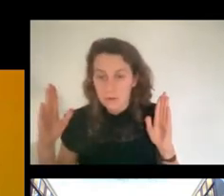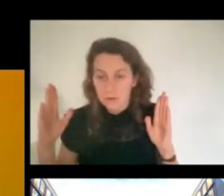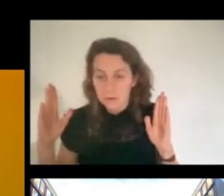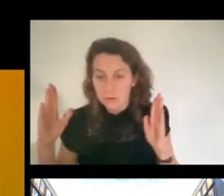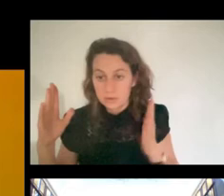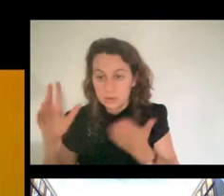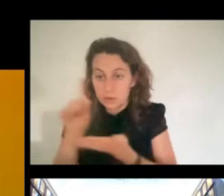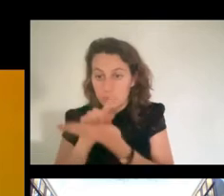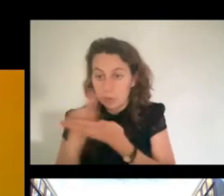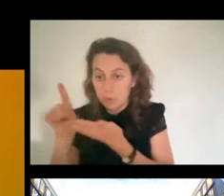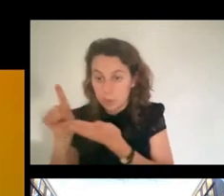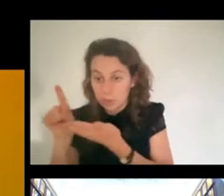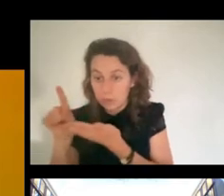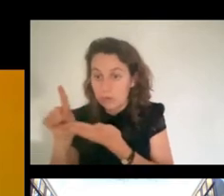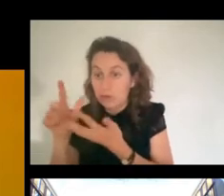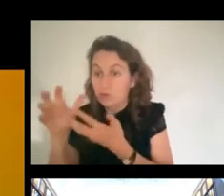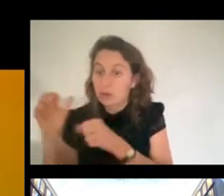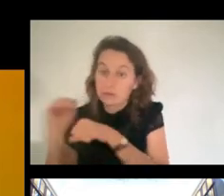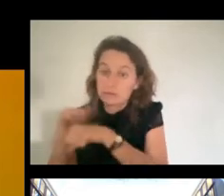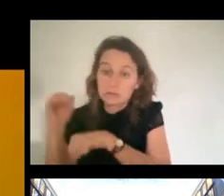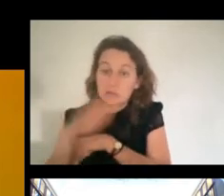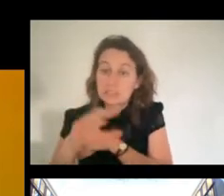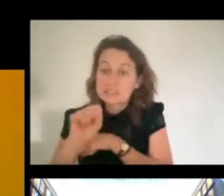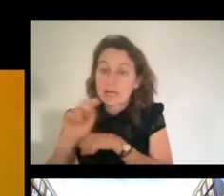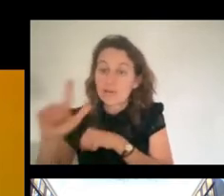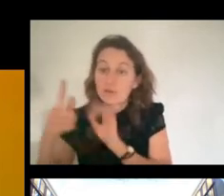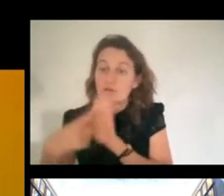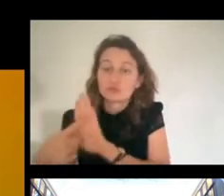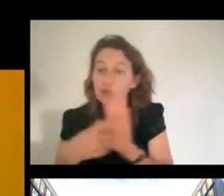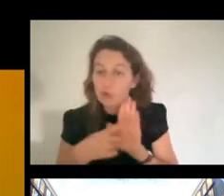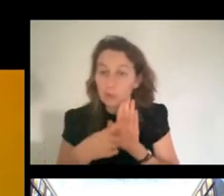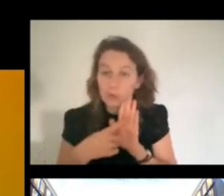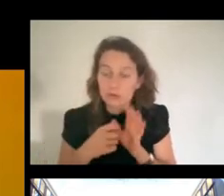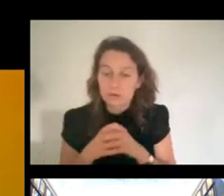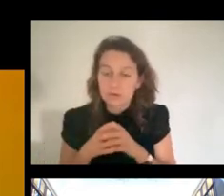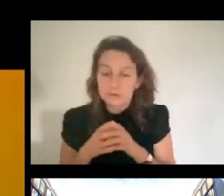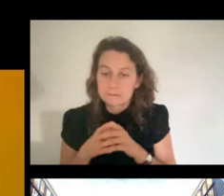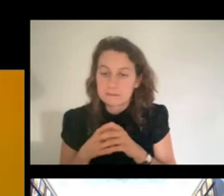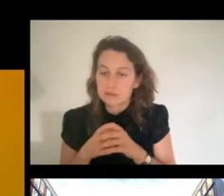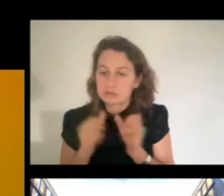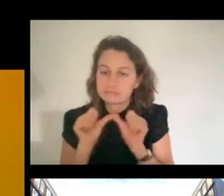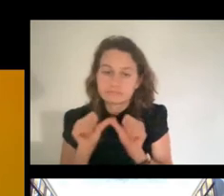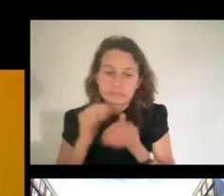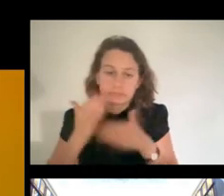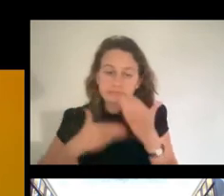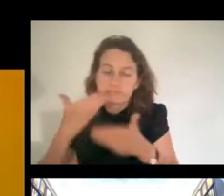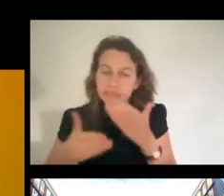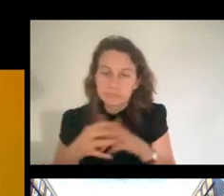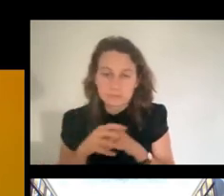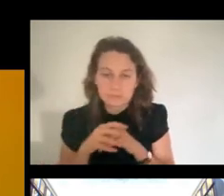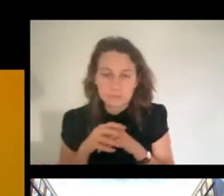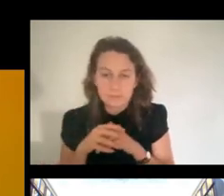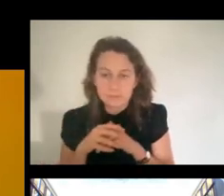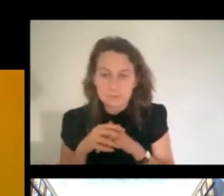that we went to St. Louis to install our show. So there's an ongoing process. Both